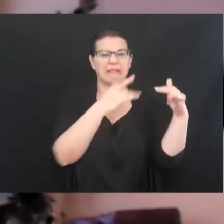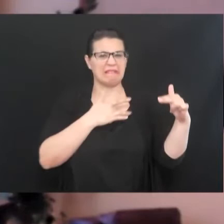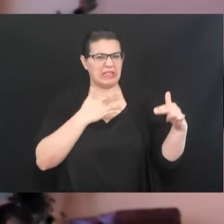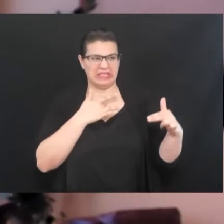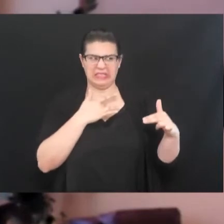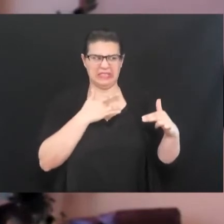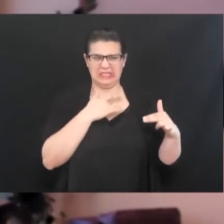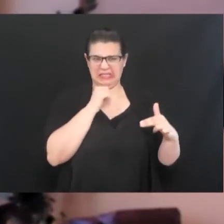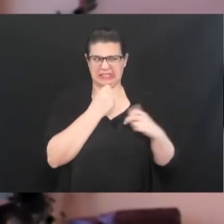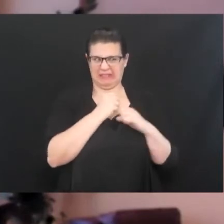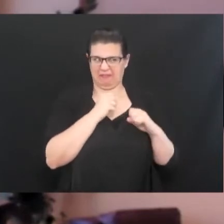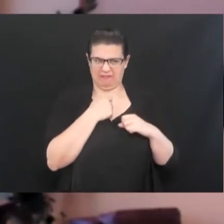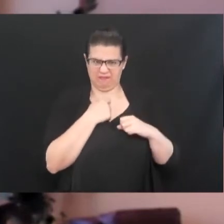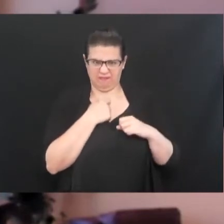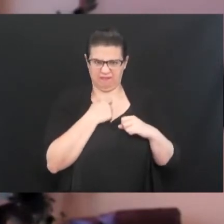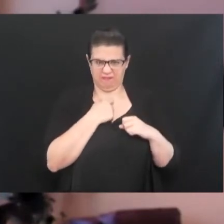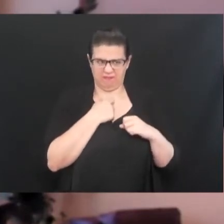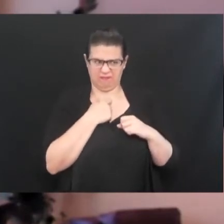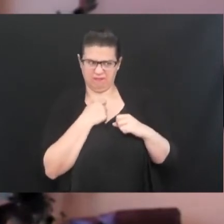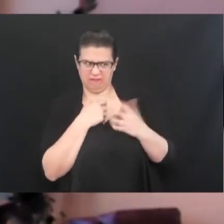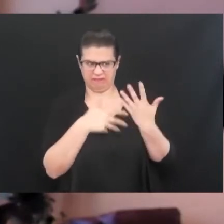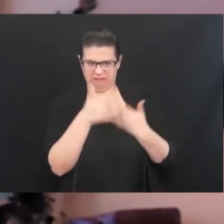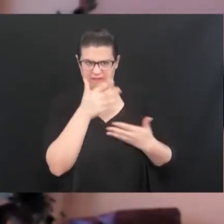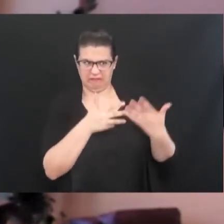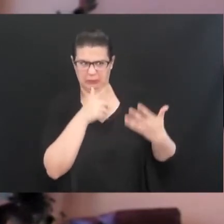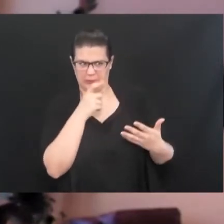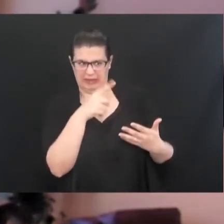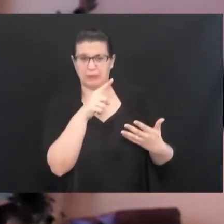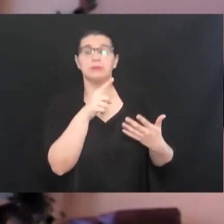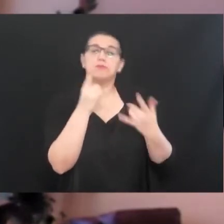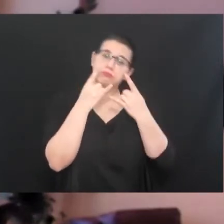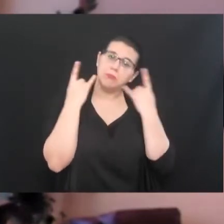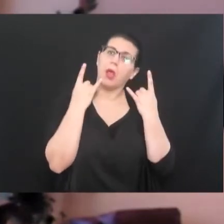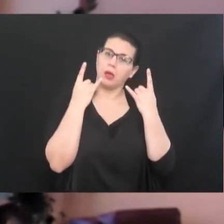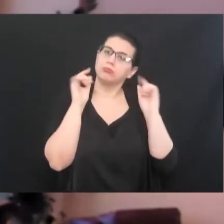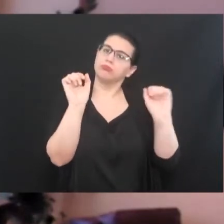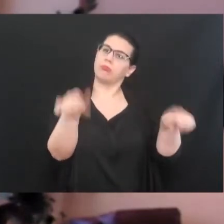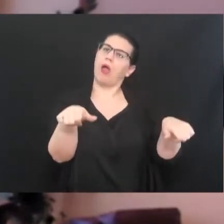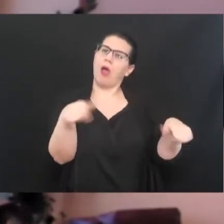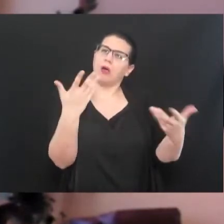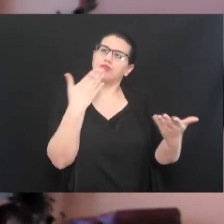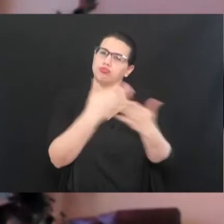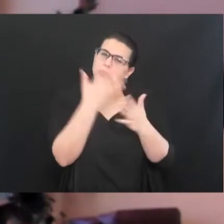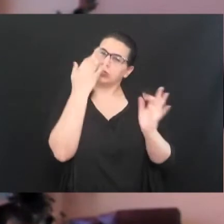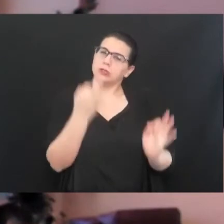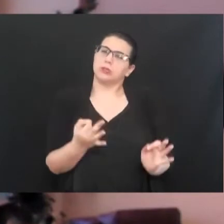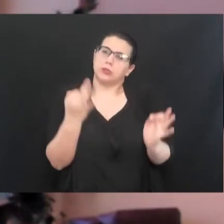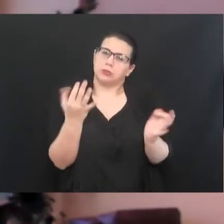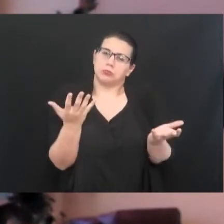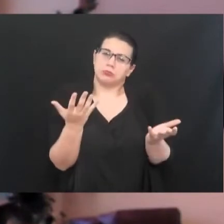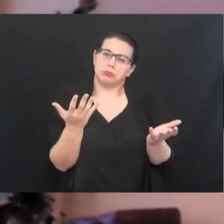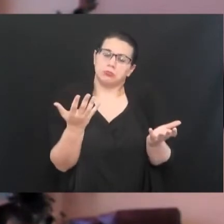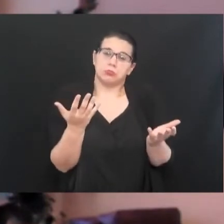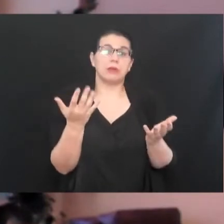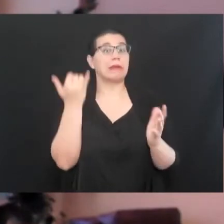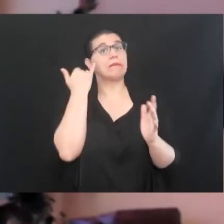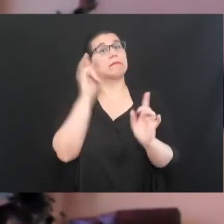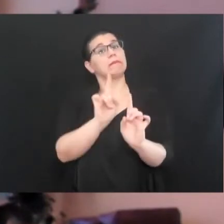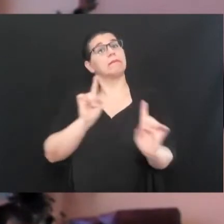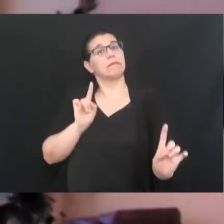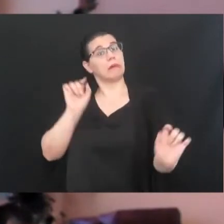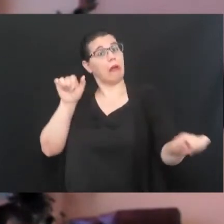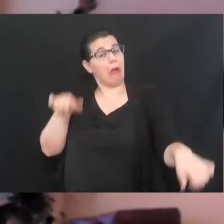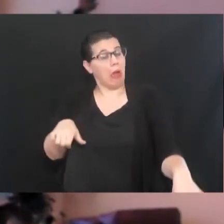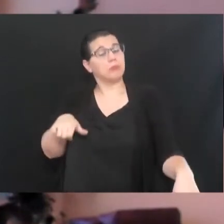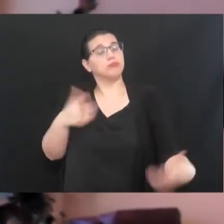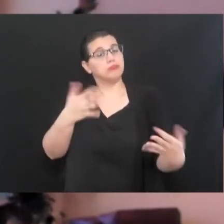know everybody, big crowds, then wearing a mask is a very reasonable decision, staying distanced as much as you can,